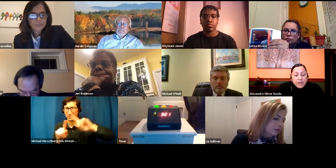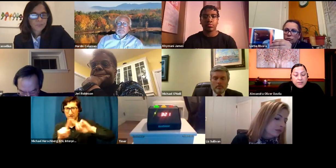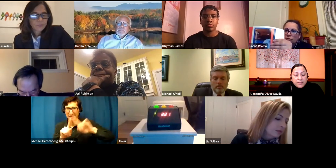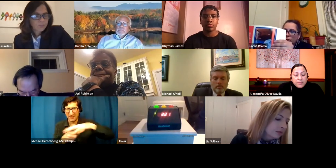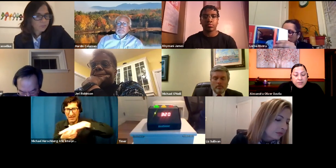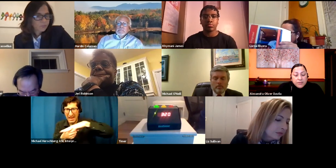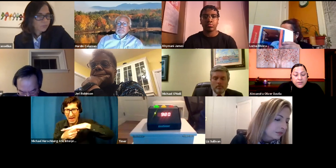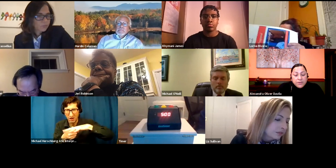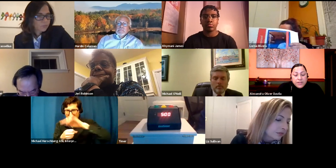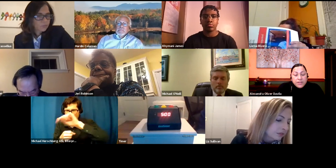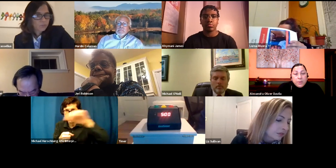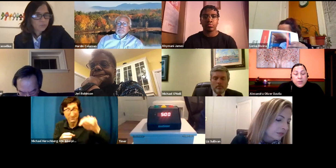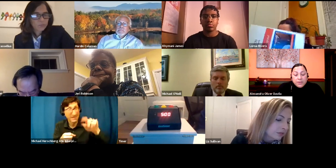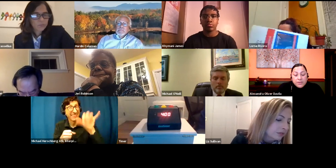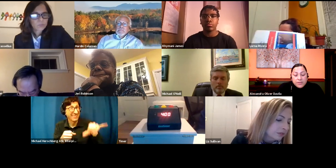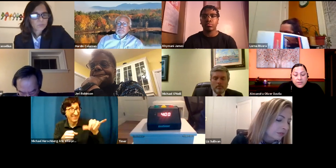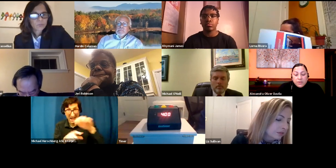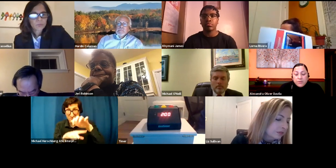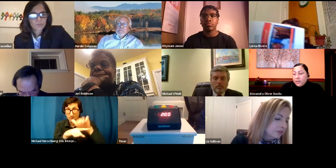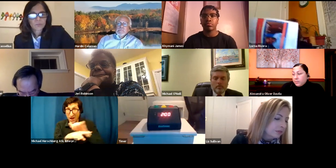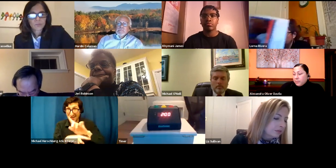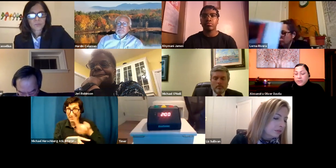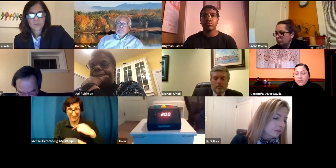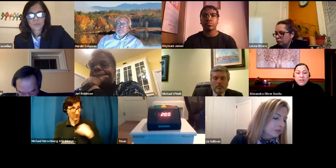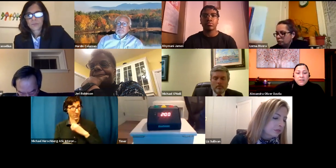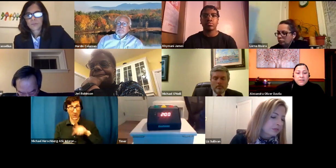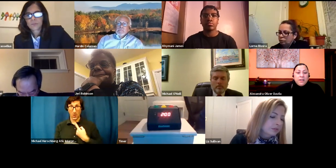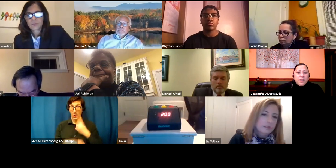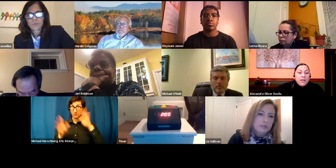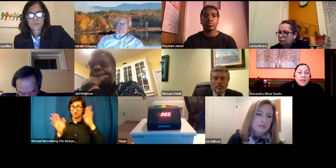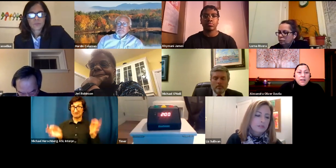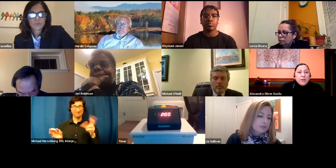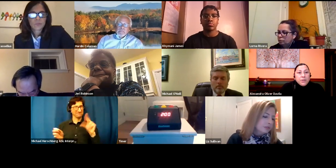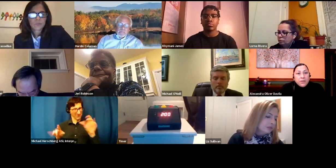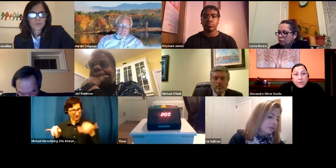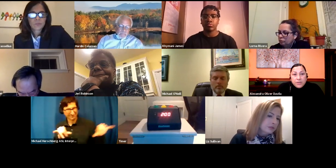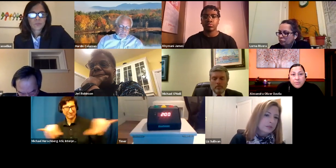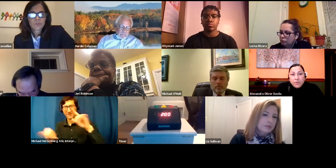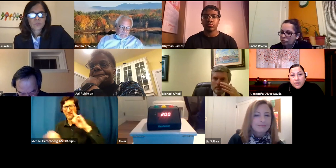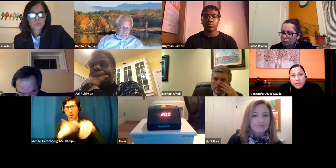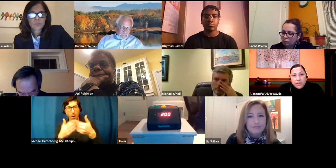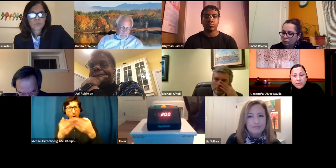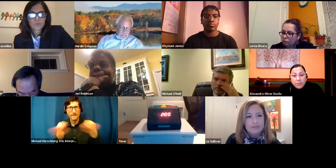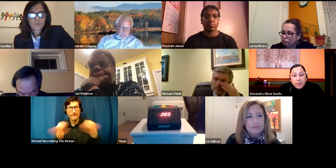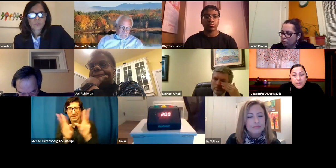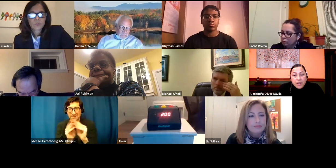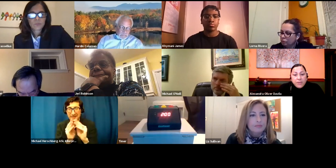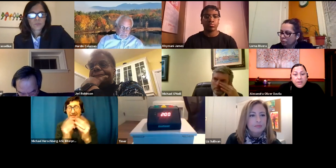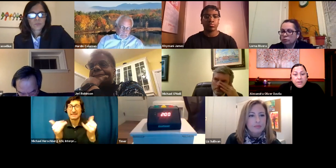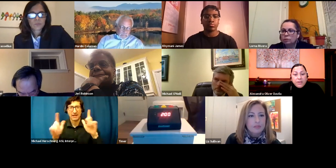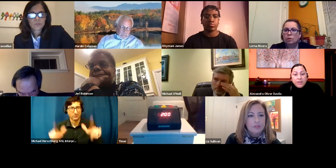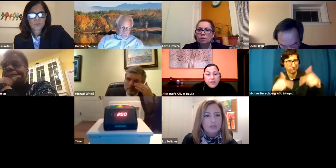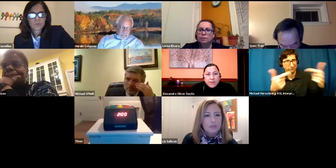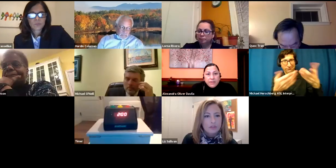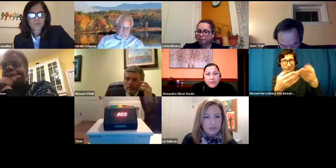this is a common practice among other city departments during their public meetings. And now we are going to move on to general public